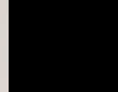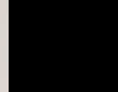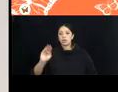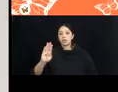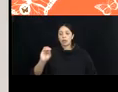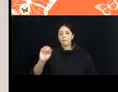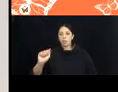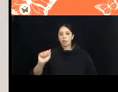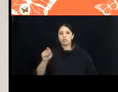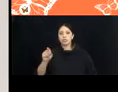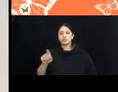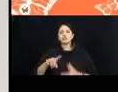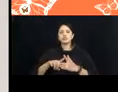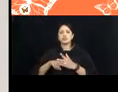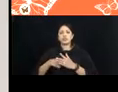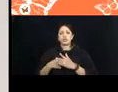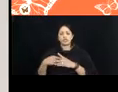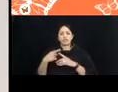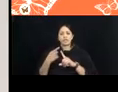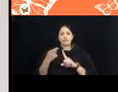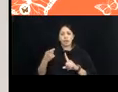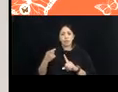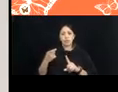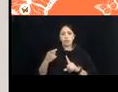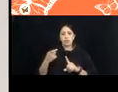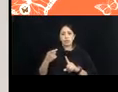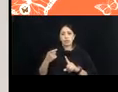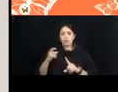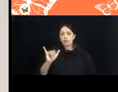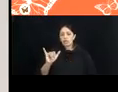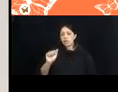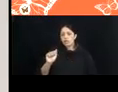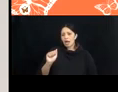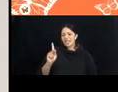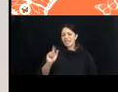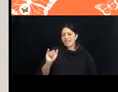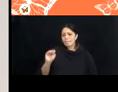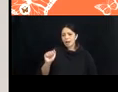the Yakima Valley. Am I saying it correct, Professor Gamboa?